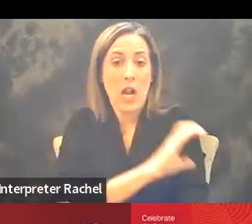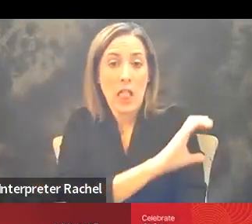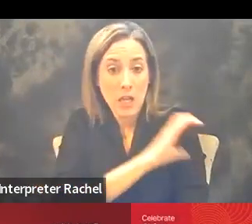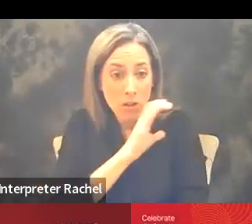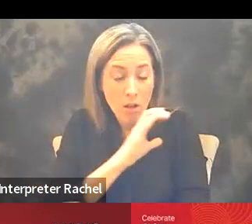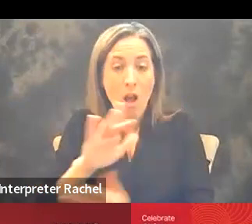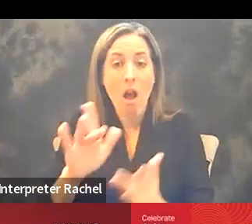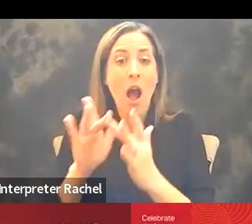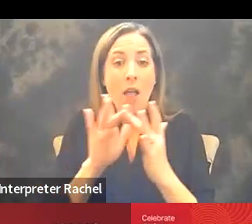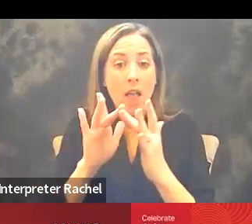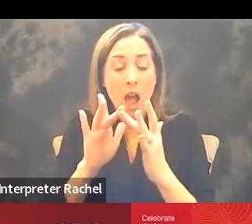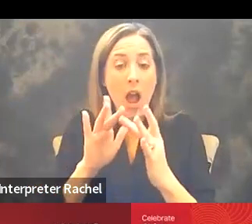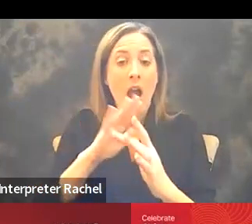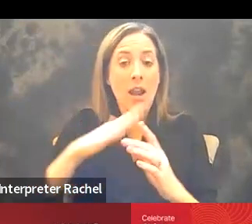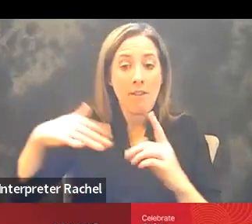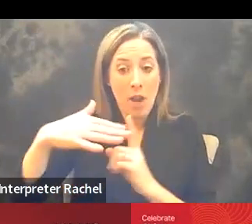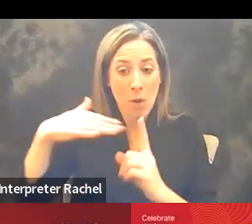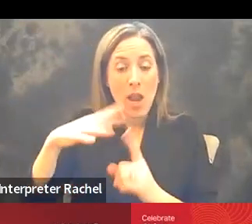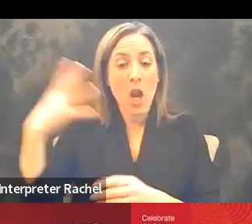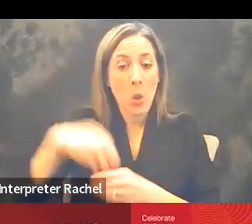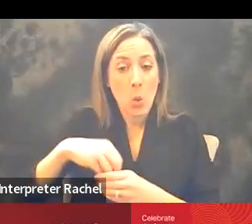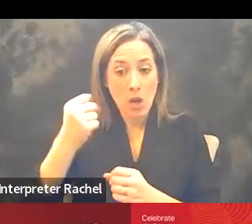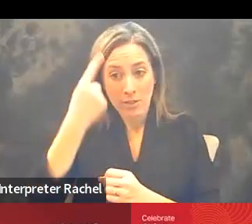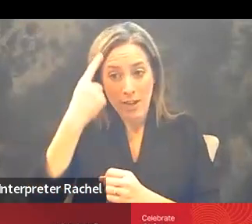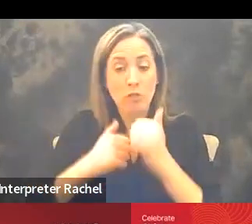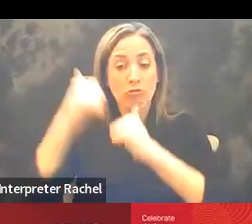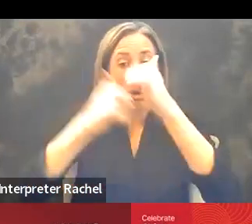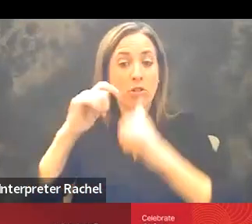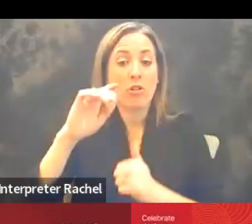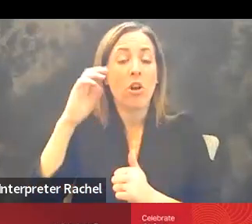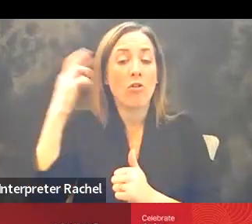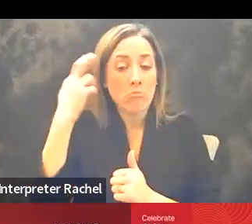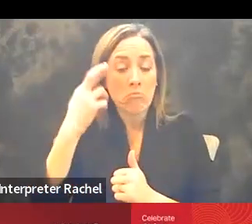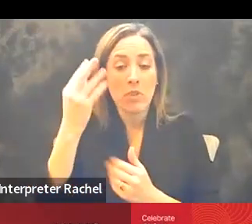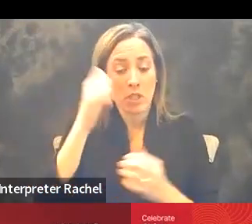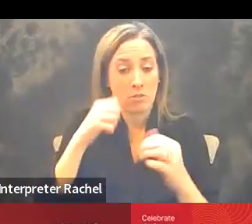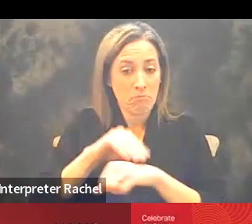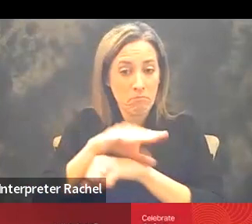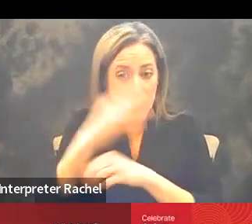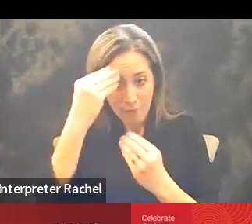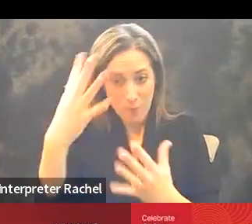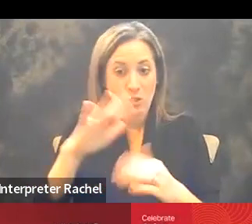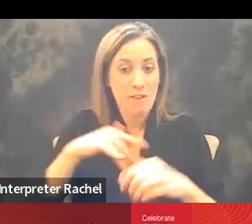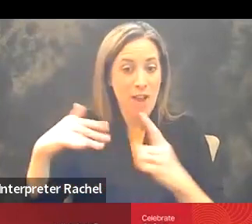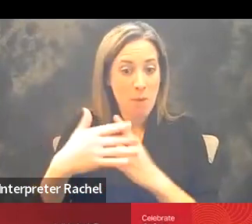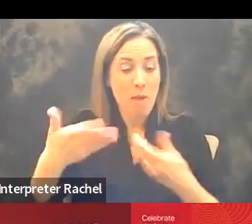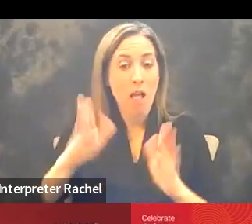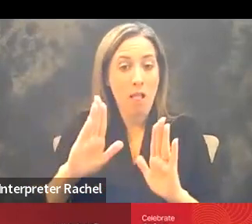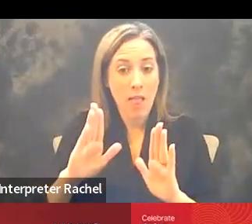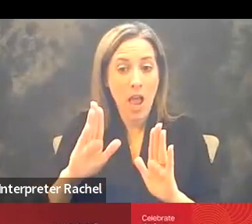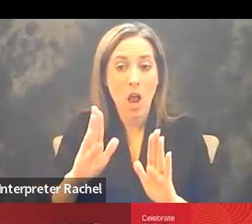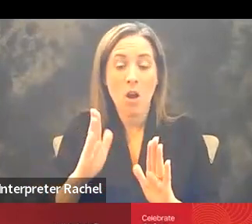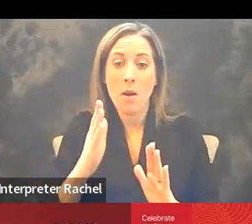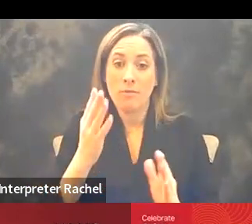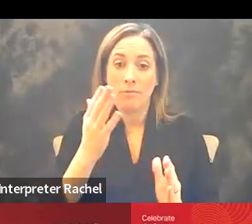and online settings, including understanding how structural factors affect our information environments to allow